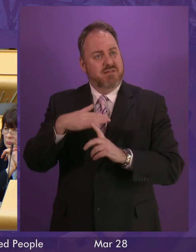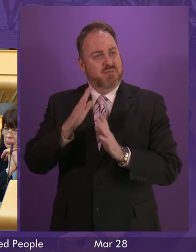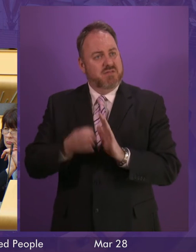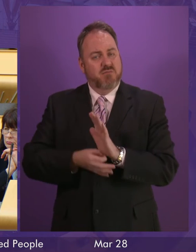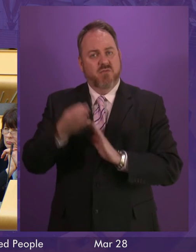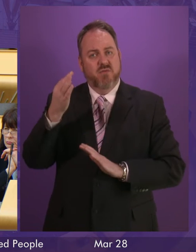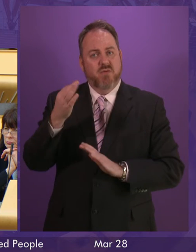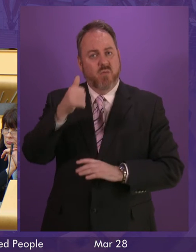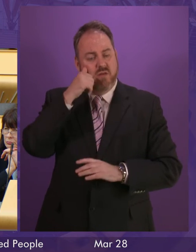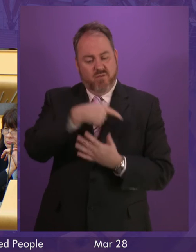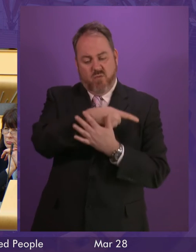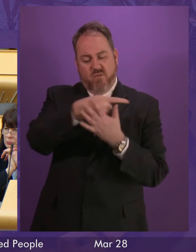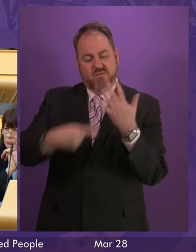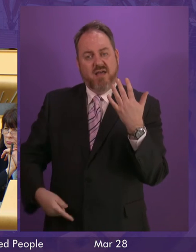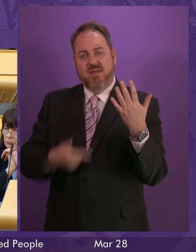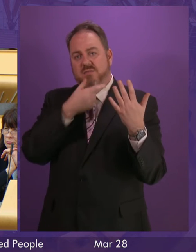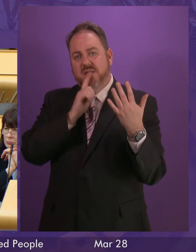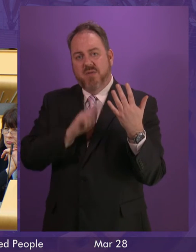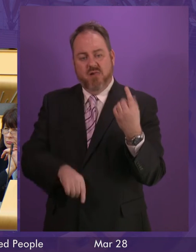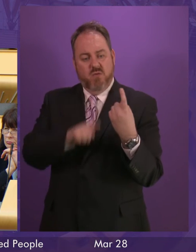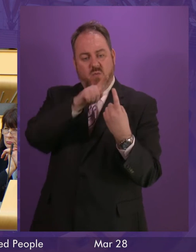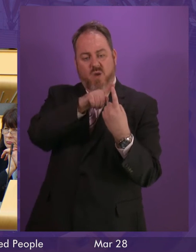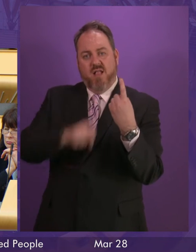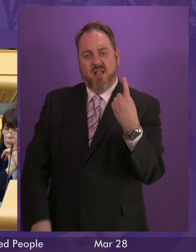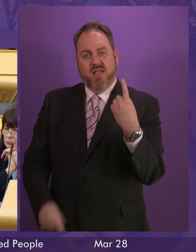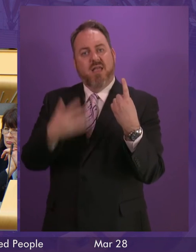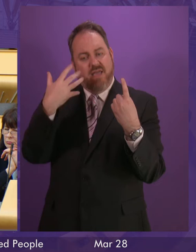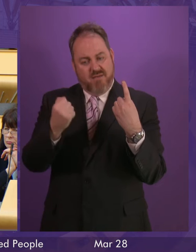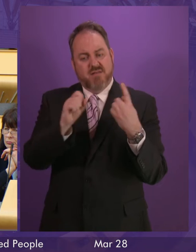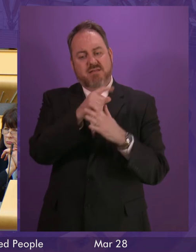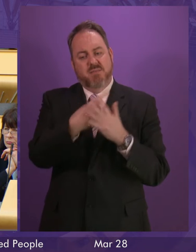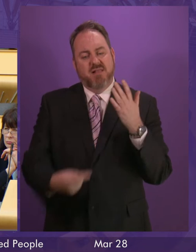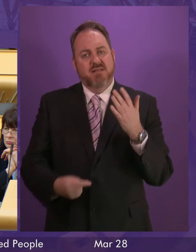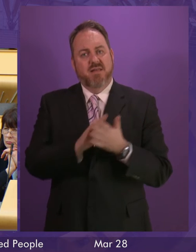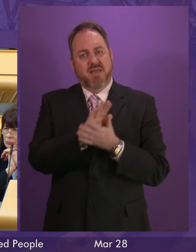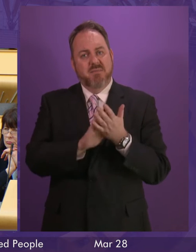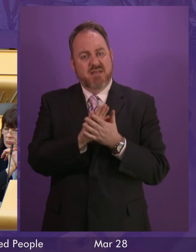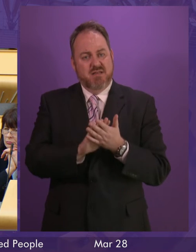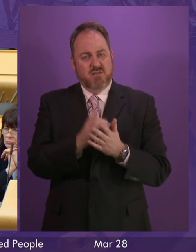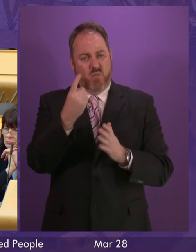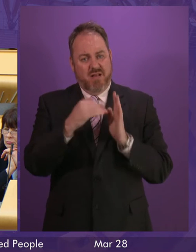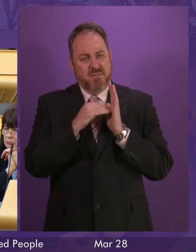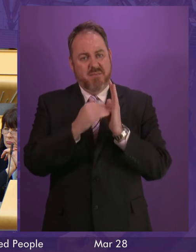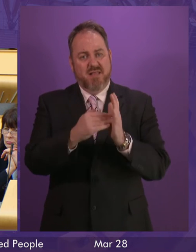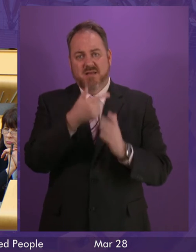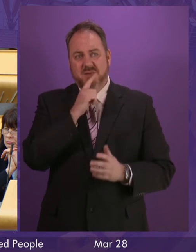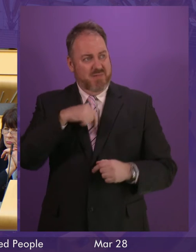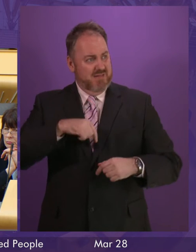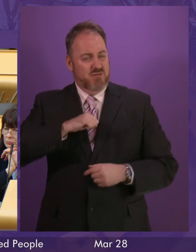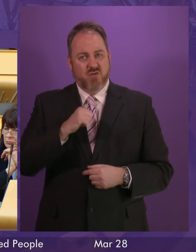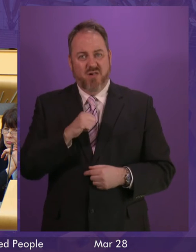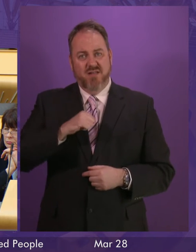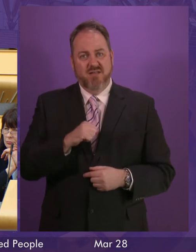Scotland living with a disability, that's more than a million people who are often left to the whims and attitudes of everyone else.